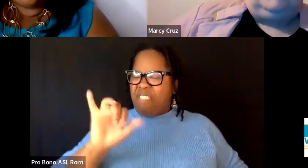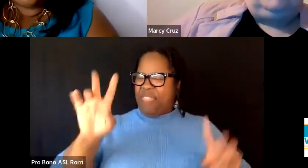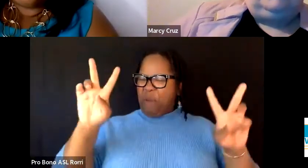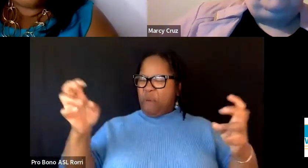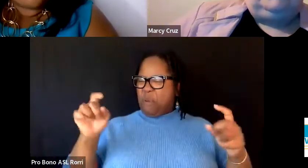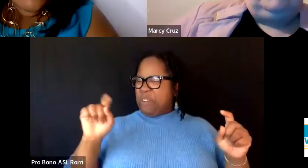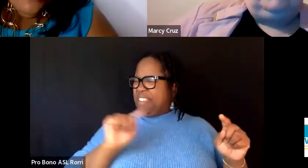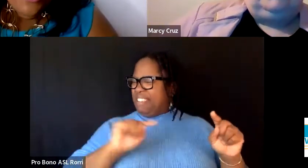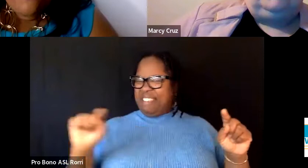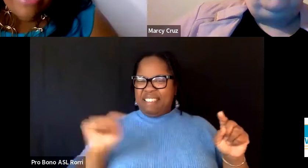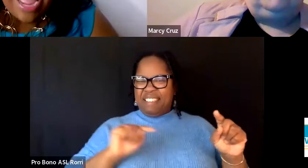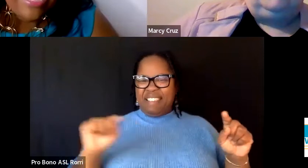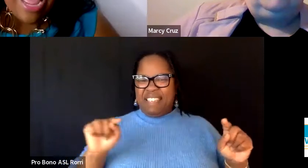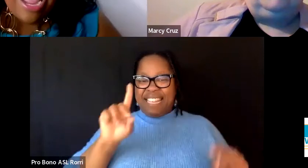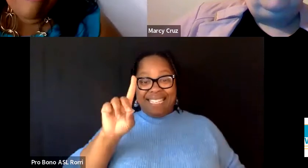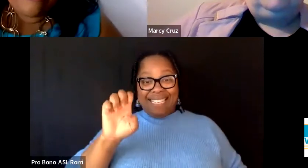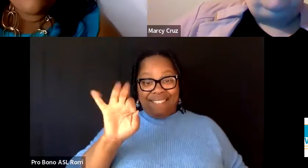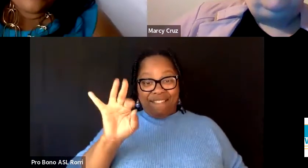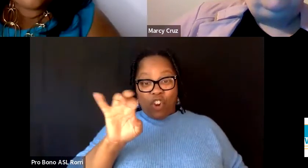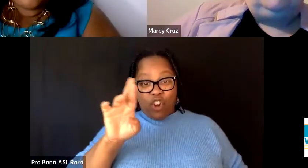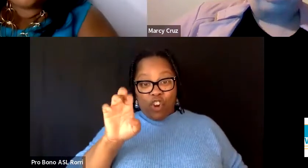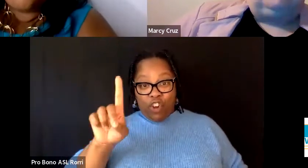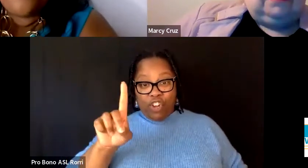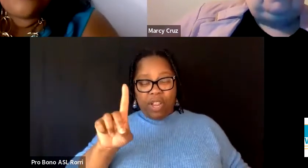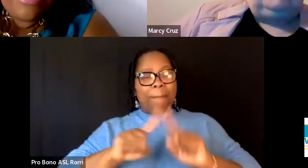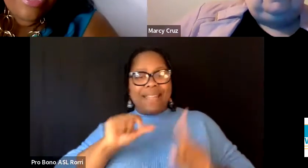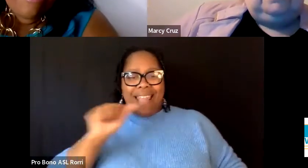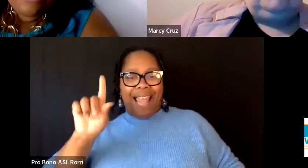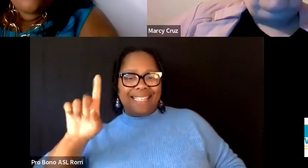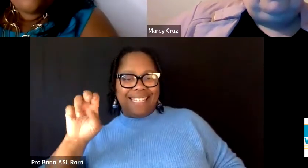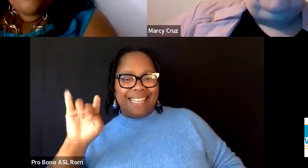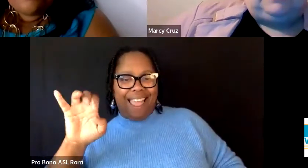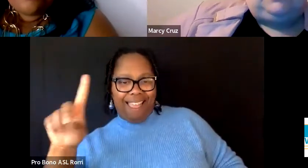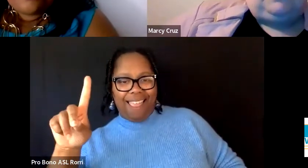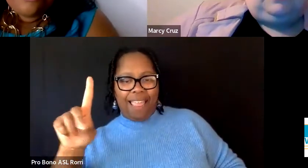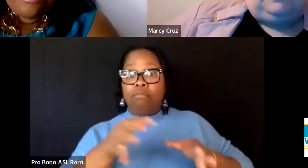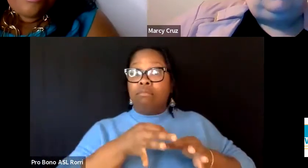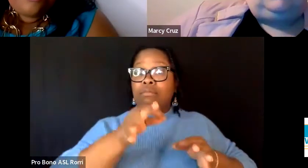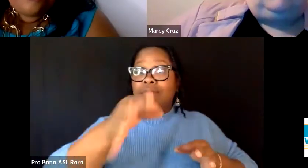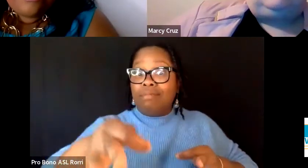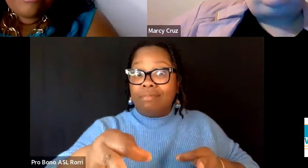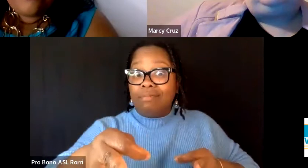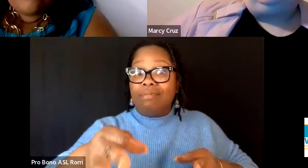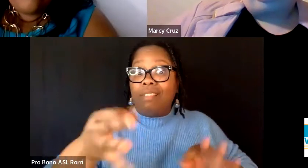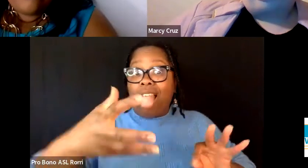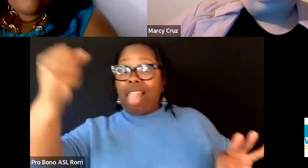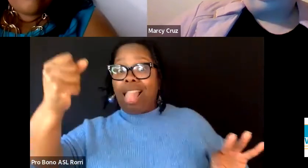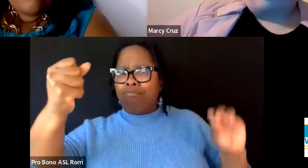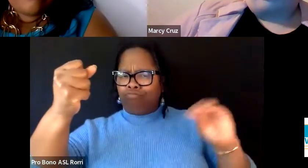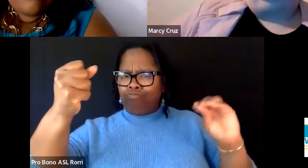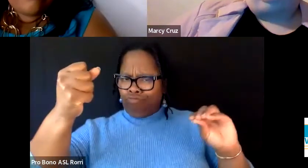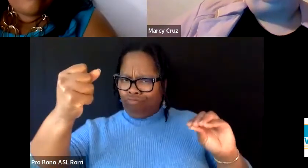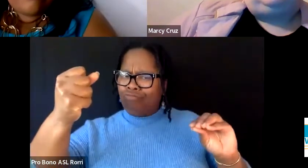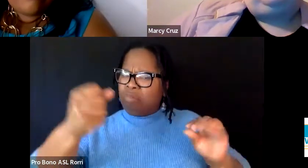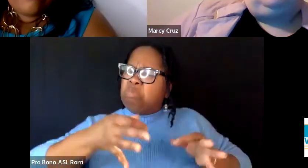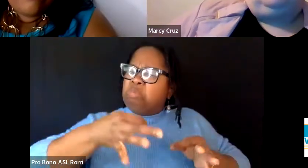was deferred, but not denied or something like that. So who knows what's coming. That's right. And even